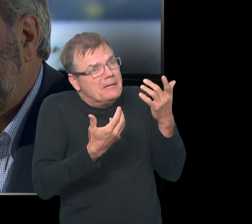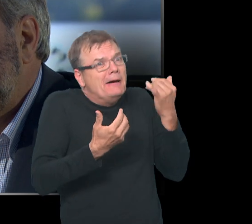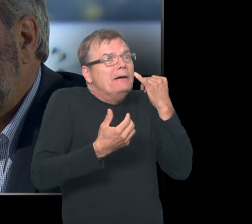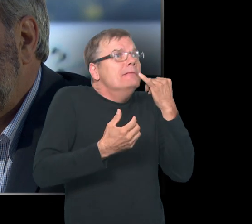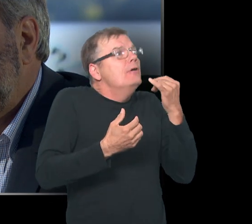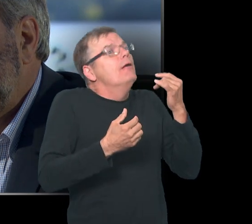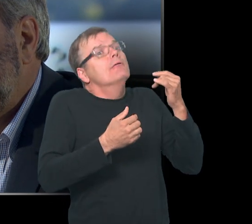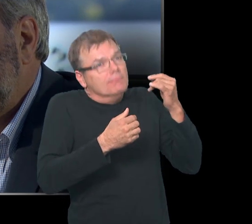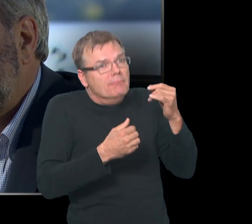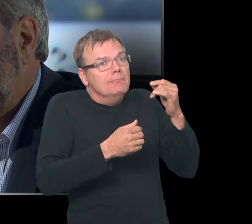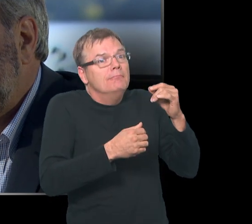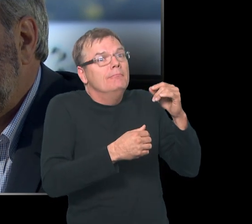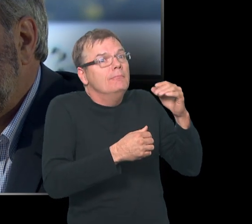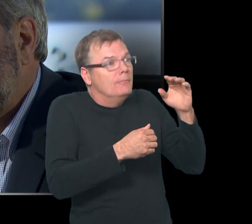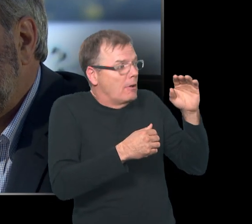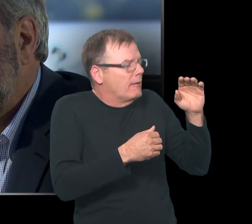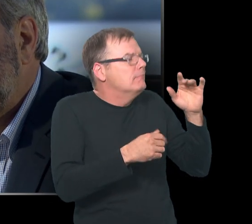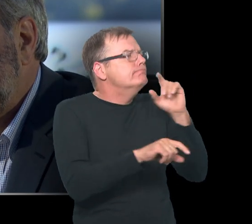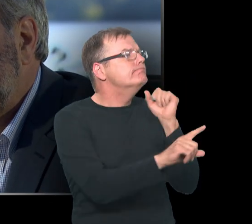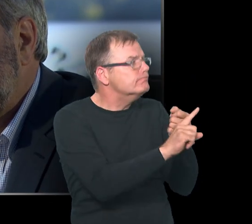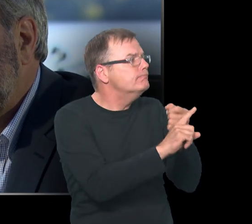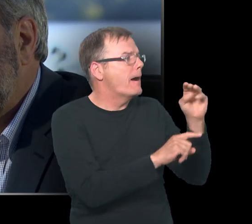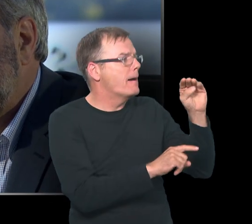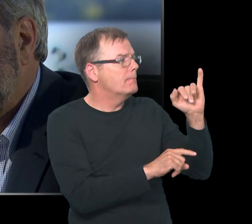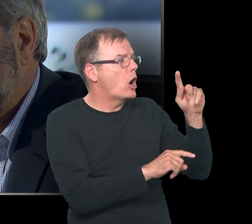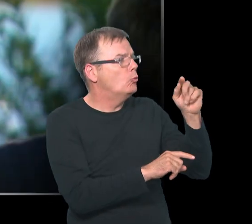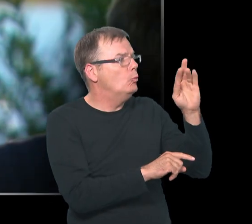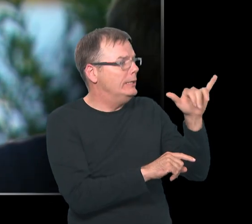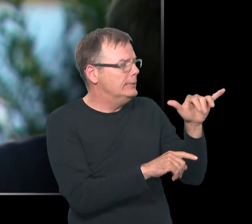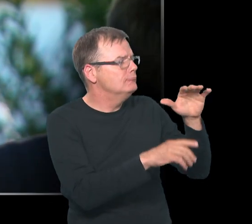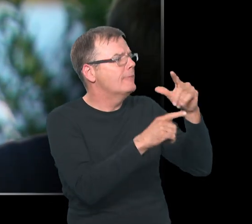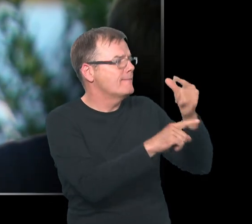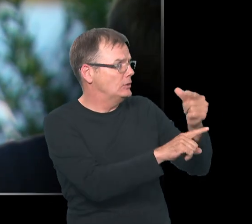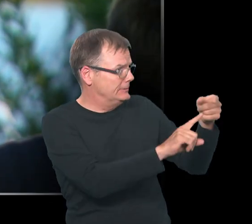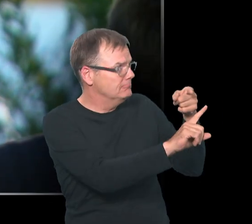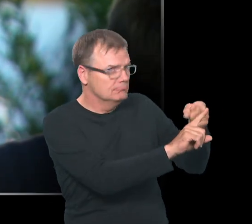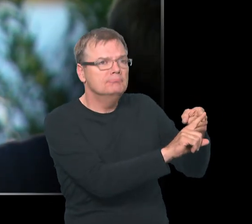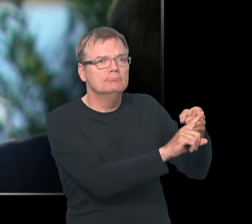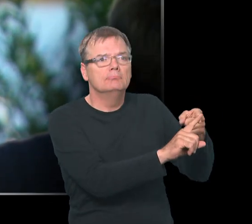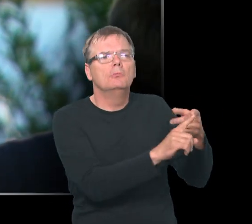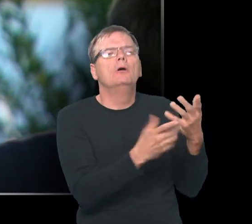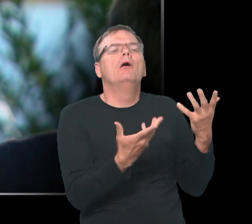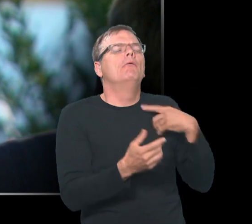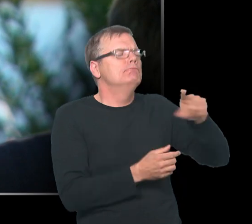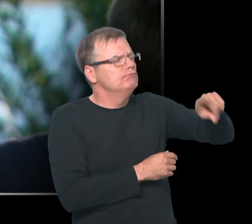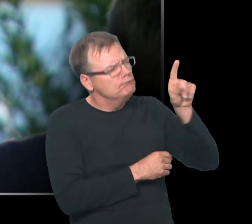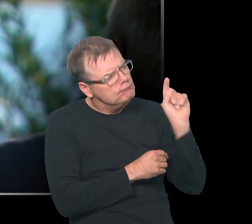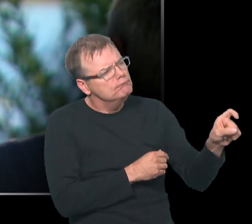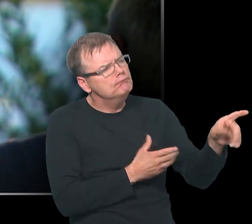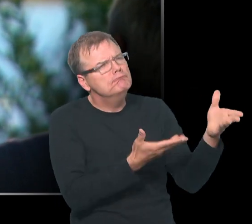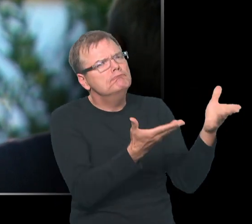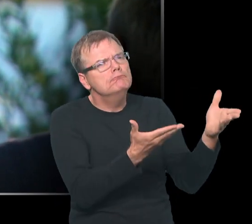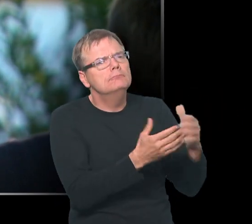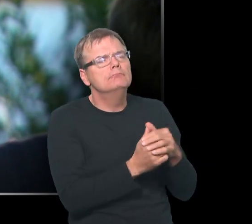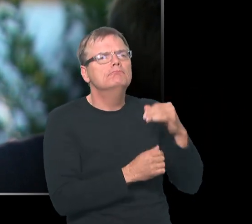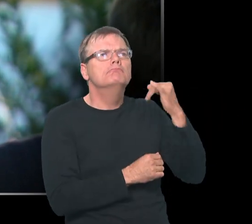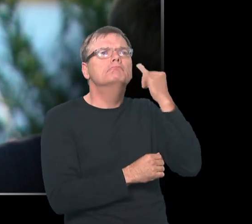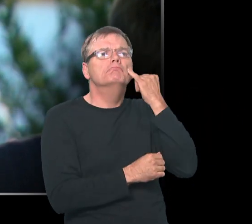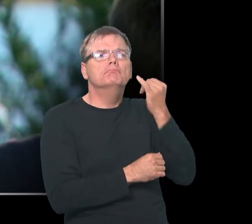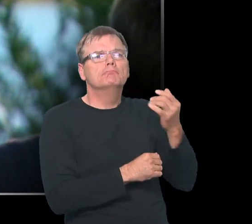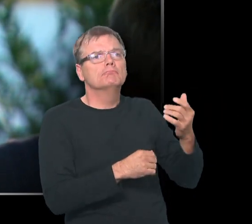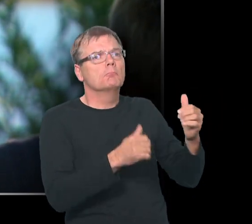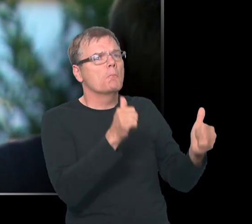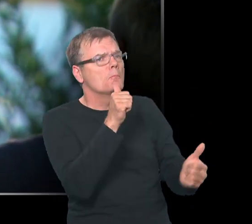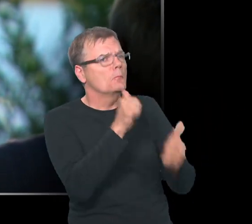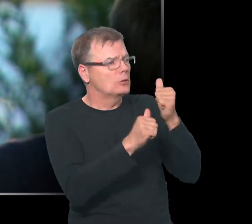the likelihood, of a minority government. Does the party in a minority situation that winds